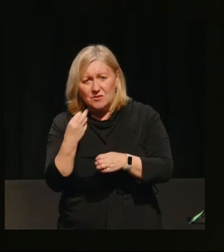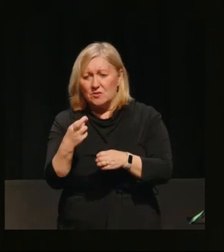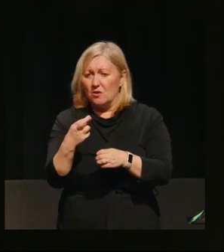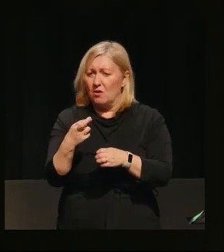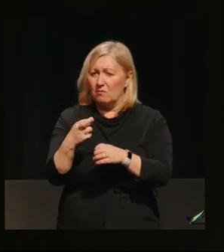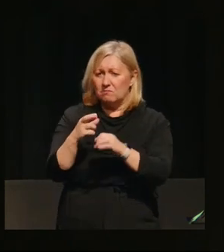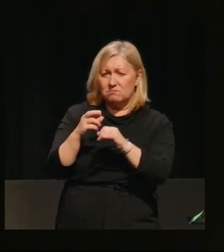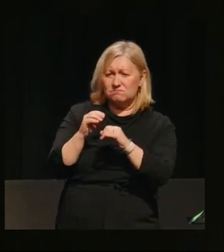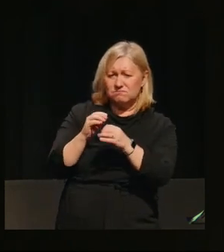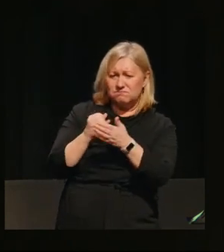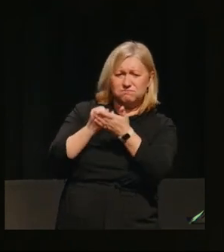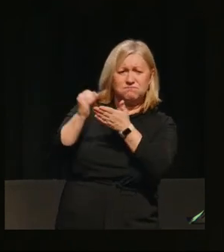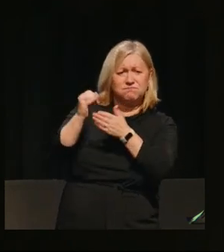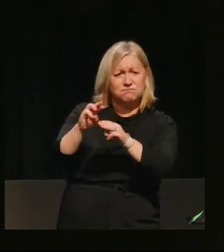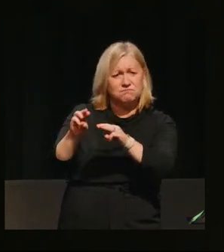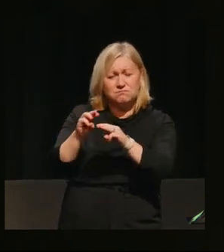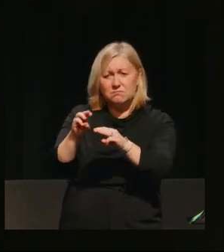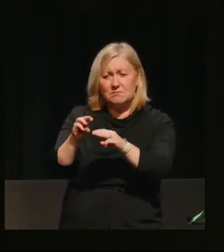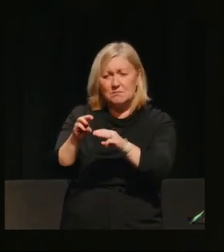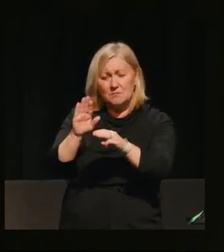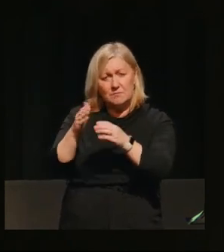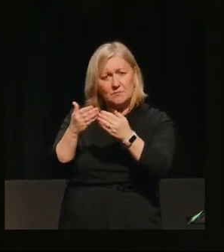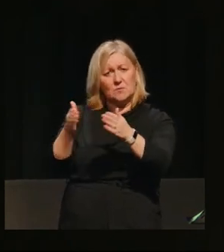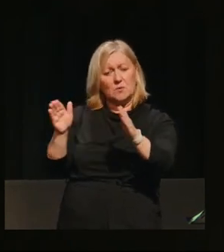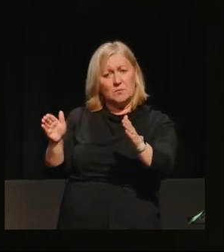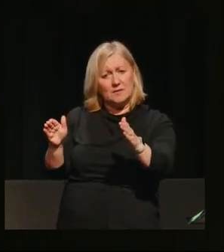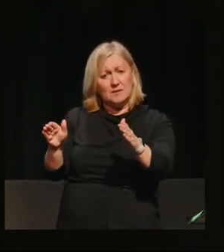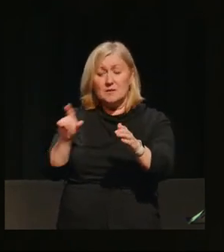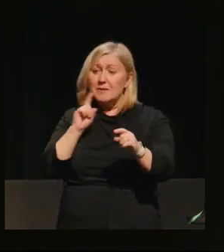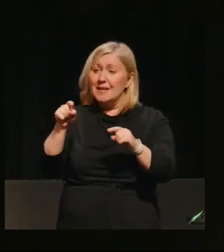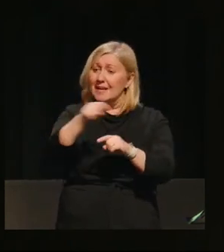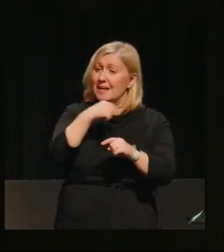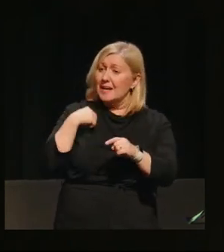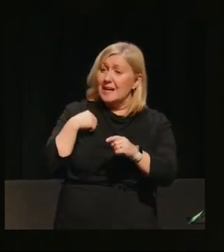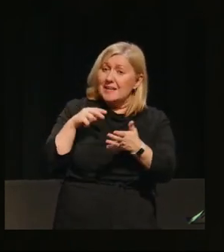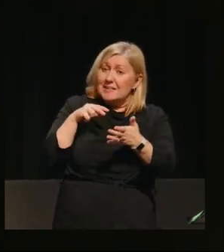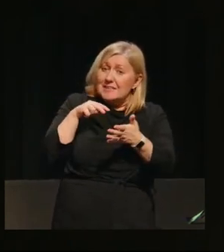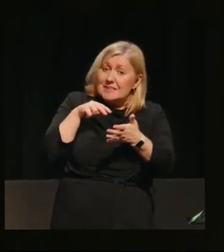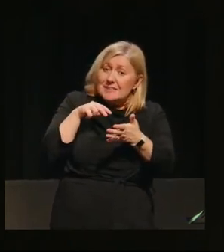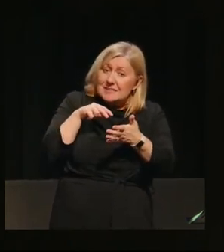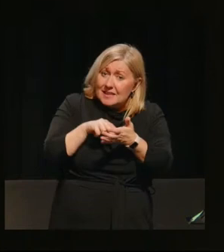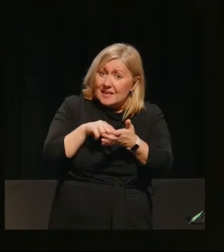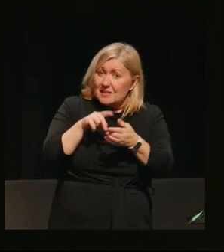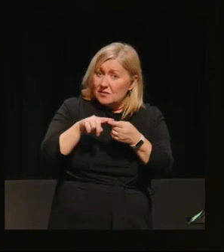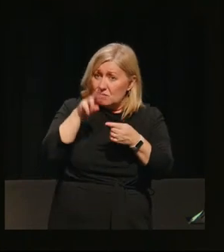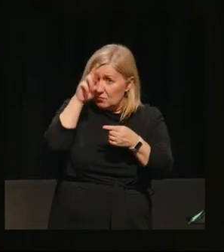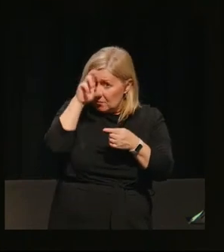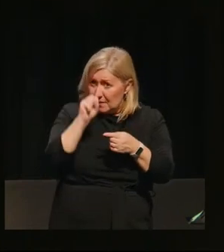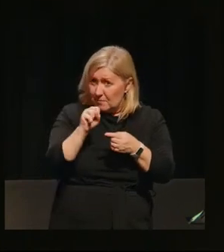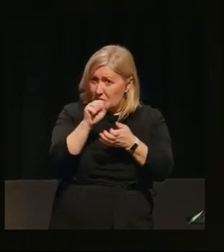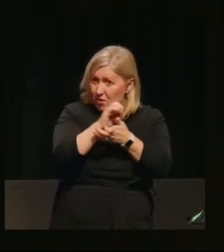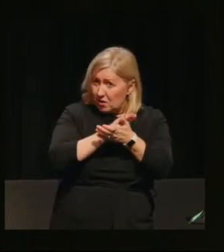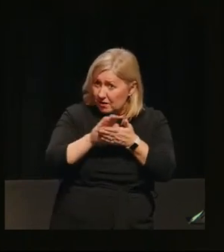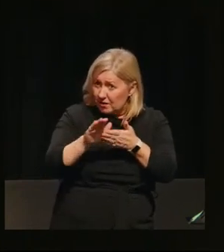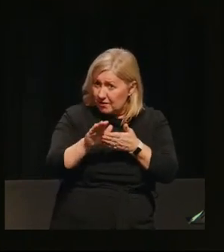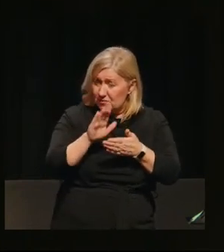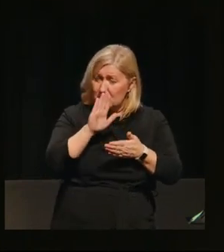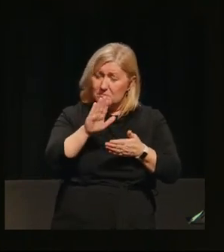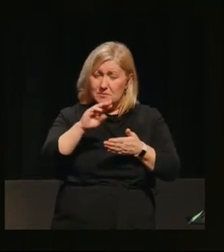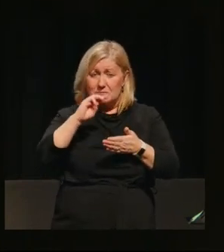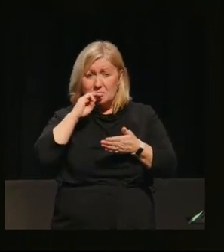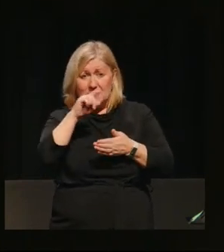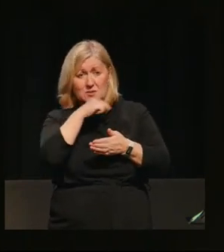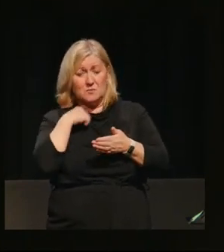Our strong commitment to the commemoration of the Holocaust involves combating all forms of anti-Semitism, racism, xenophobia,